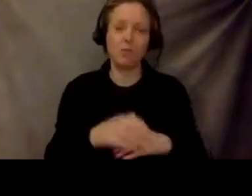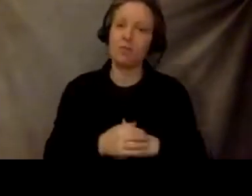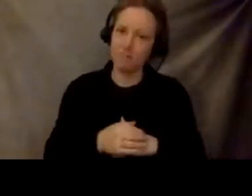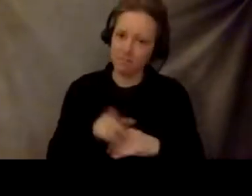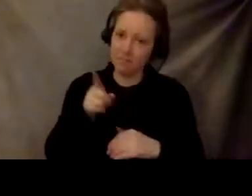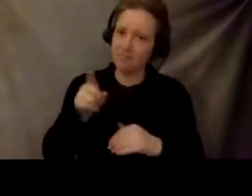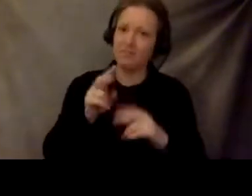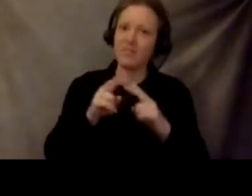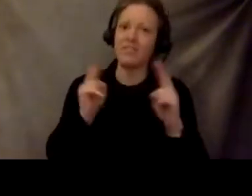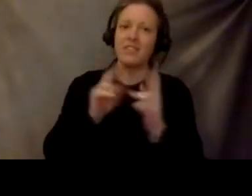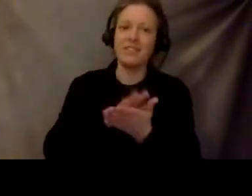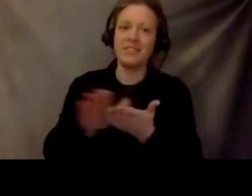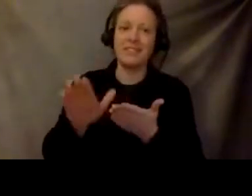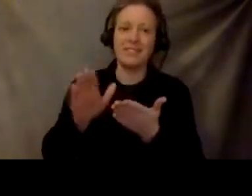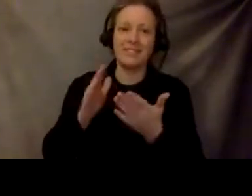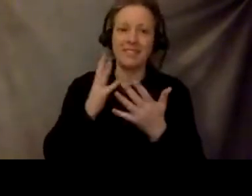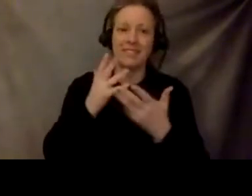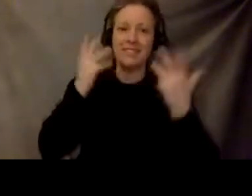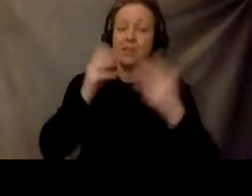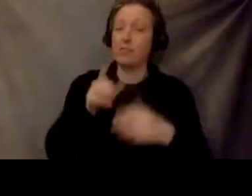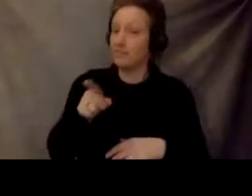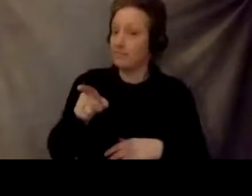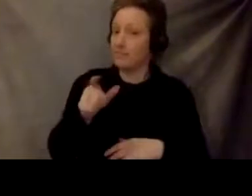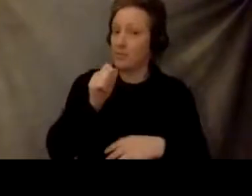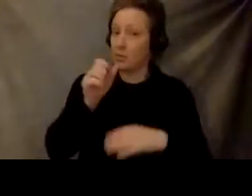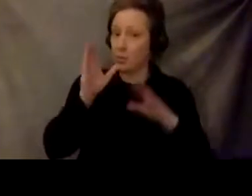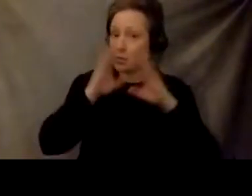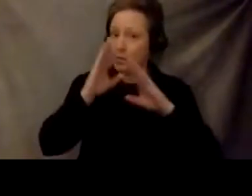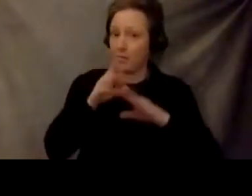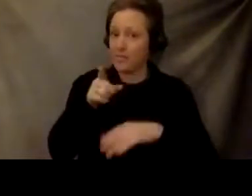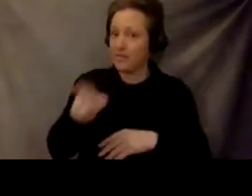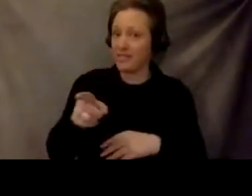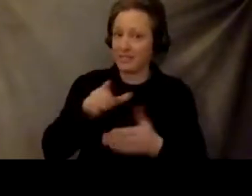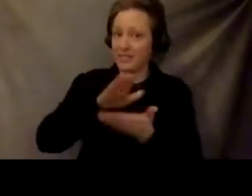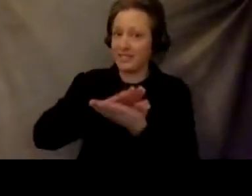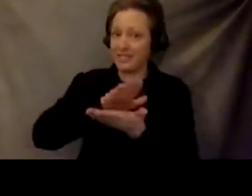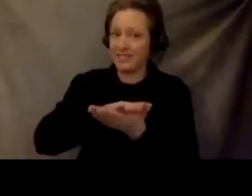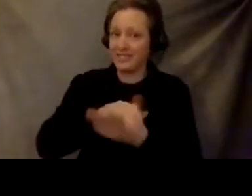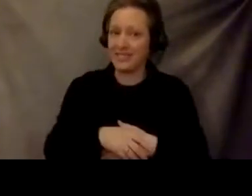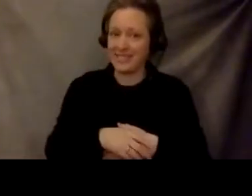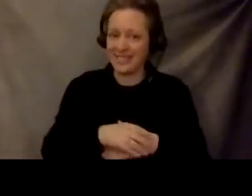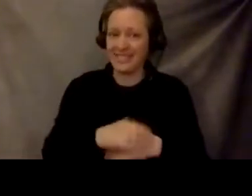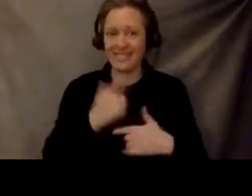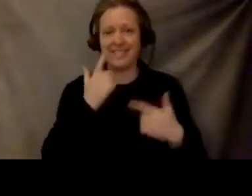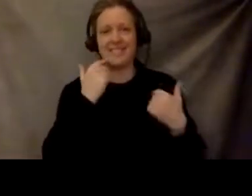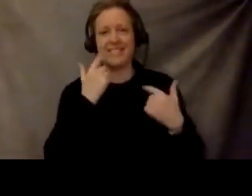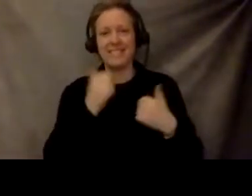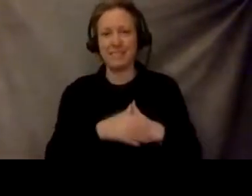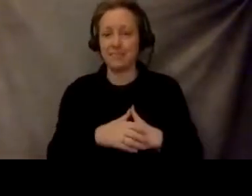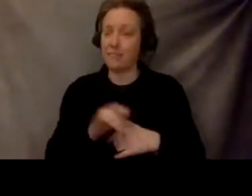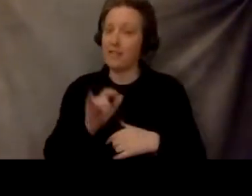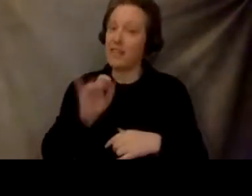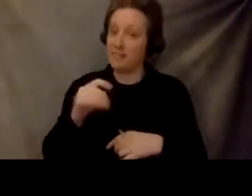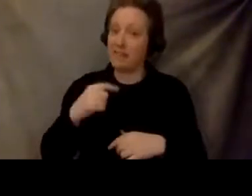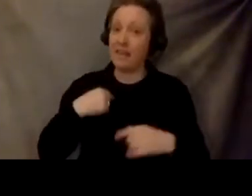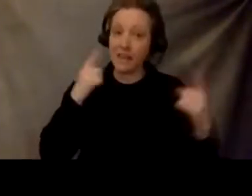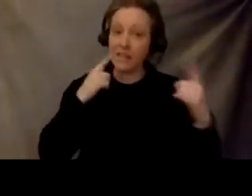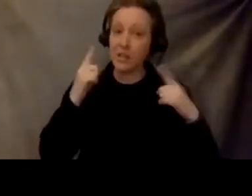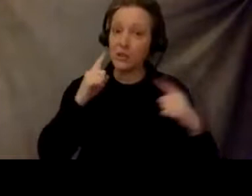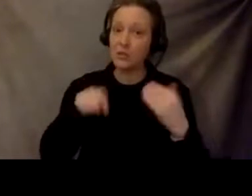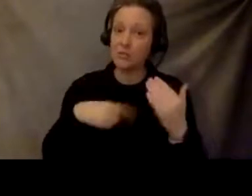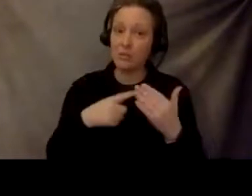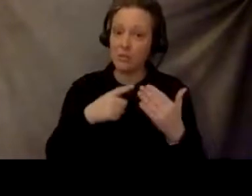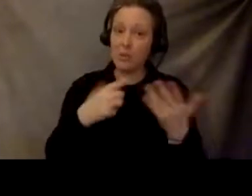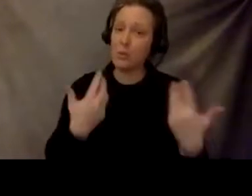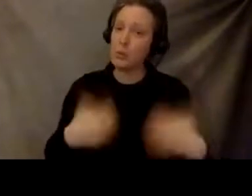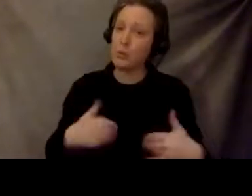don't get into trouble down there at the academy. I mean, it's really bad when we get these notices back about this wildness, and I'm sitting there saying,